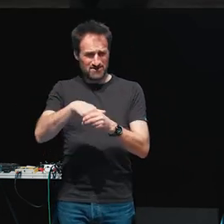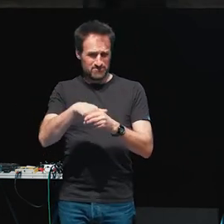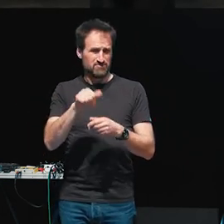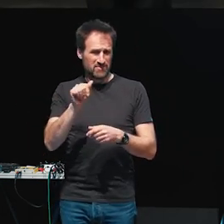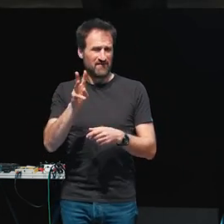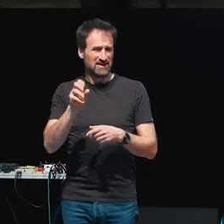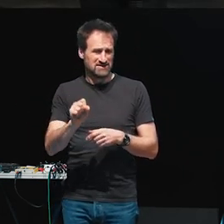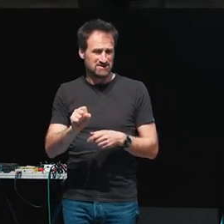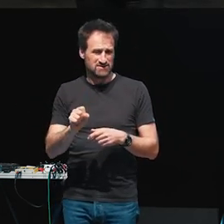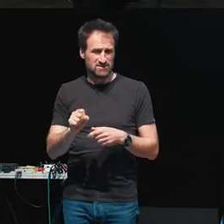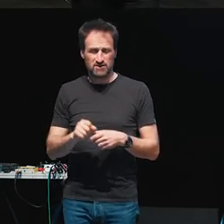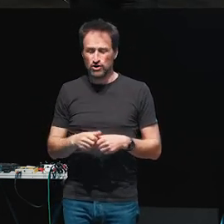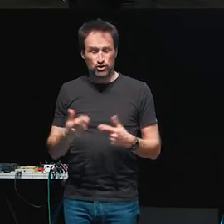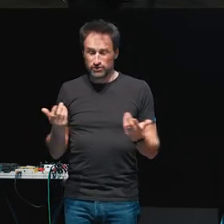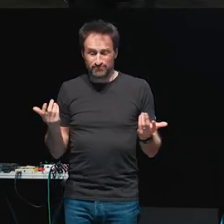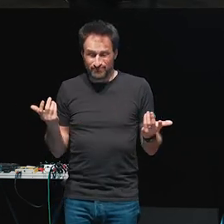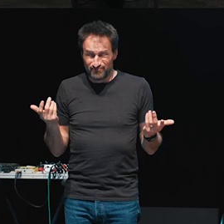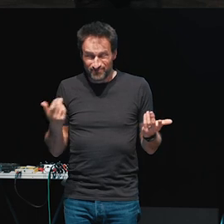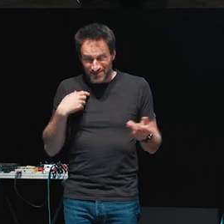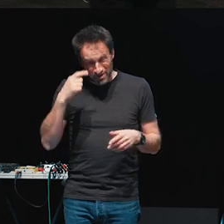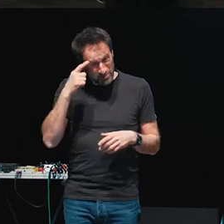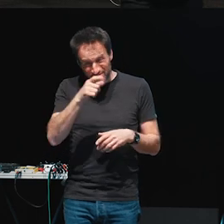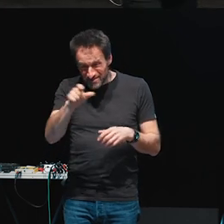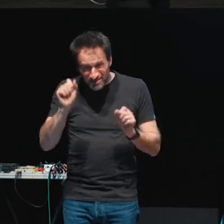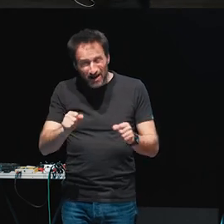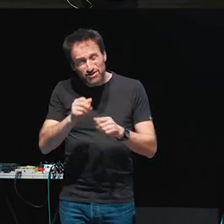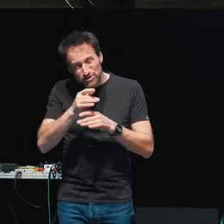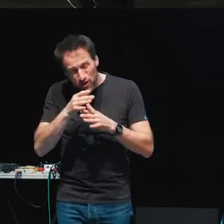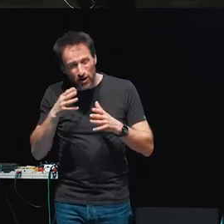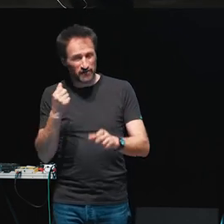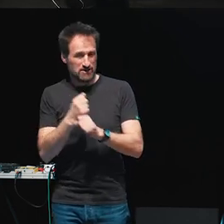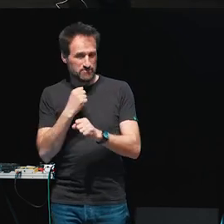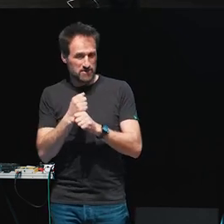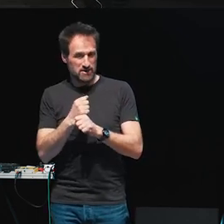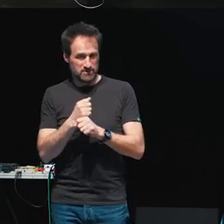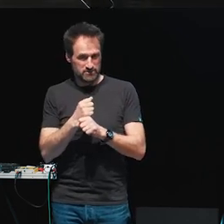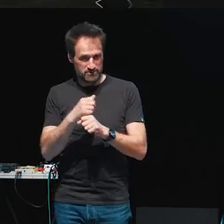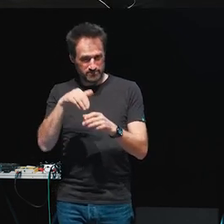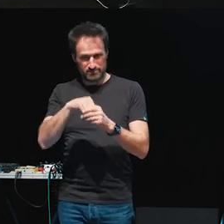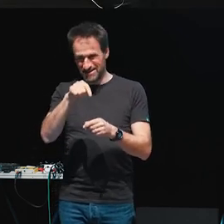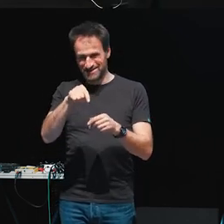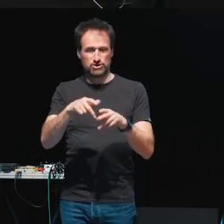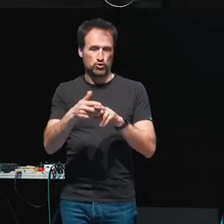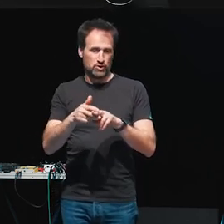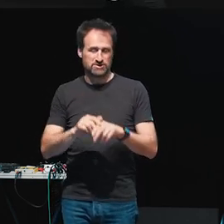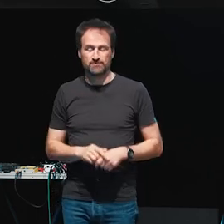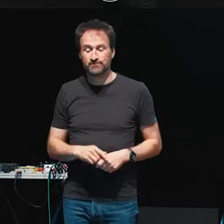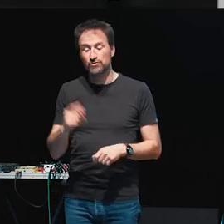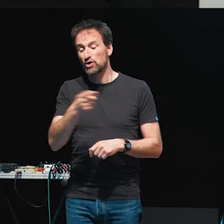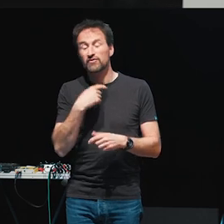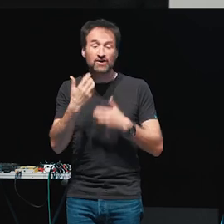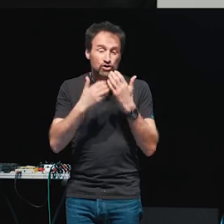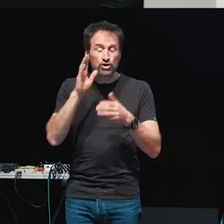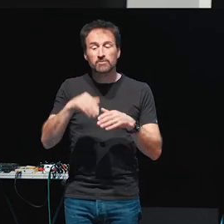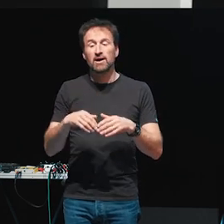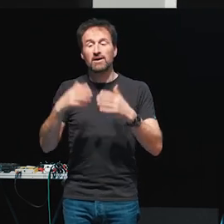now. So you can do a lot with these tools. And then when we're talking about computing platforms, you